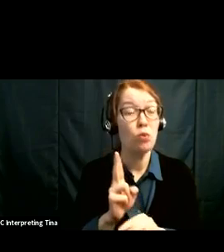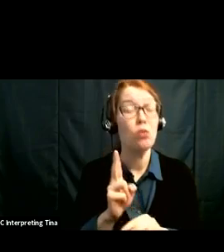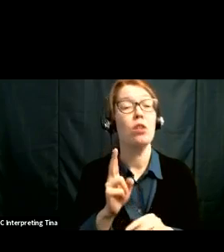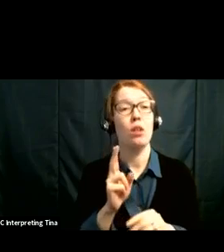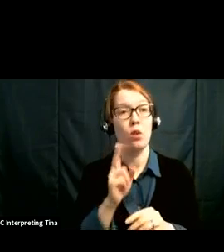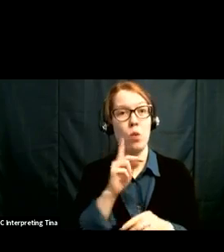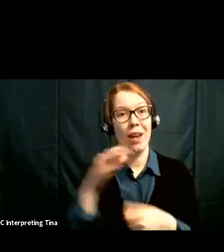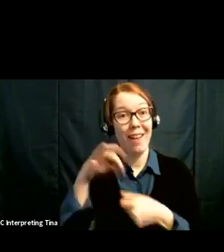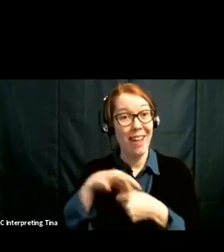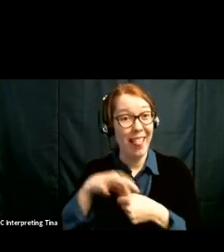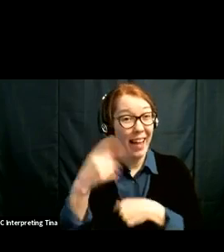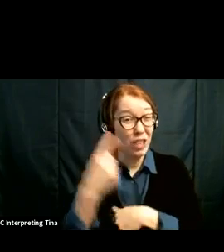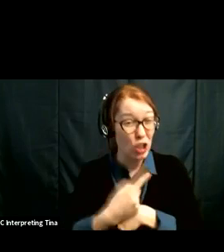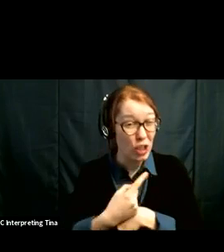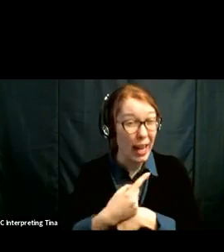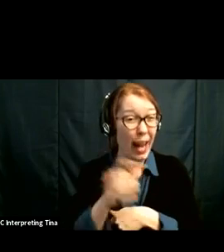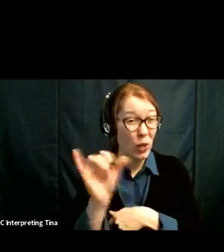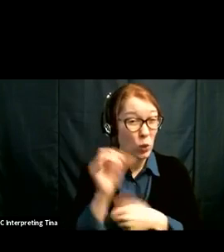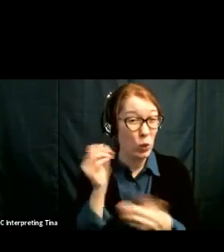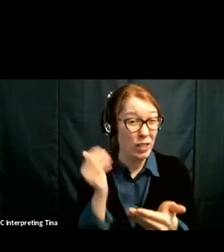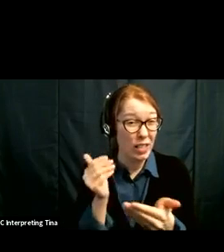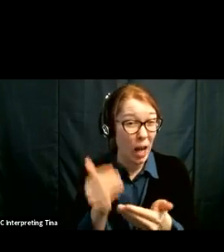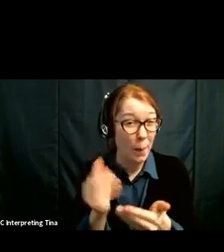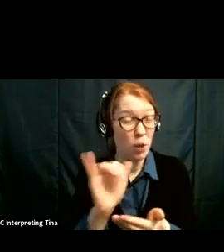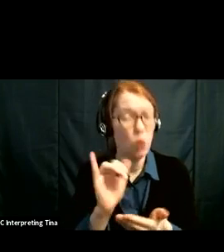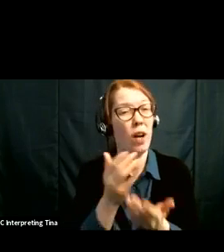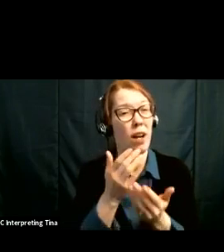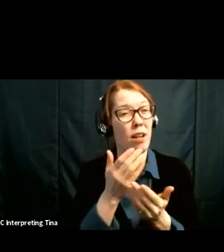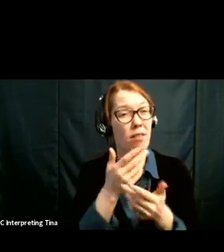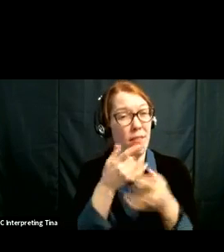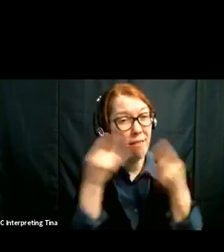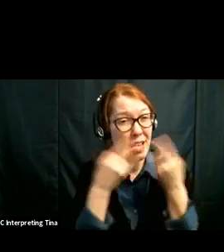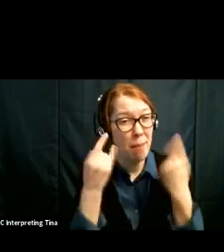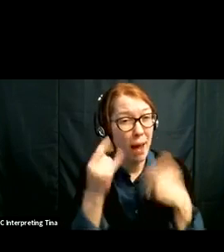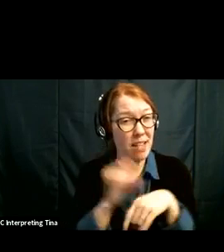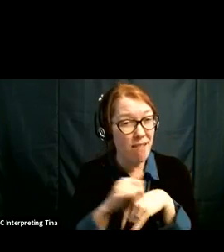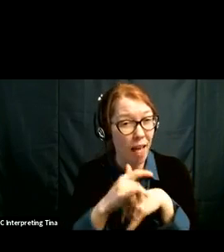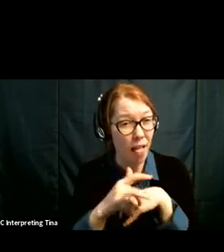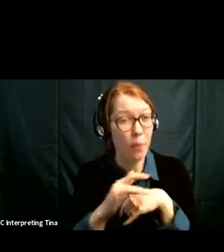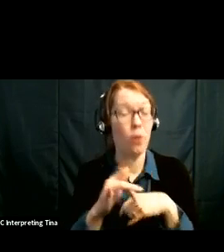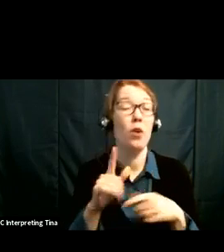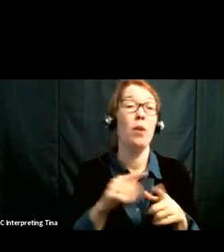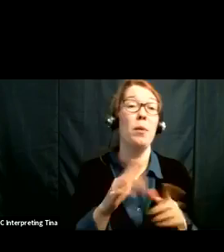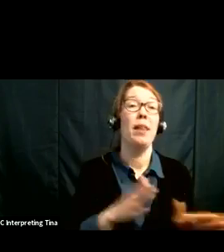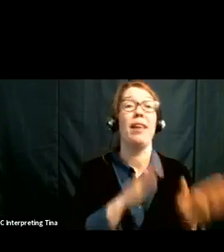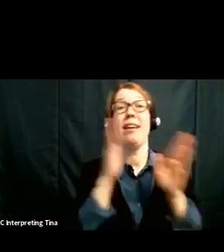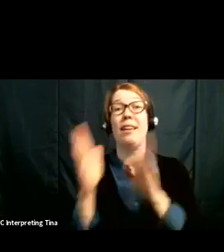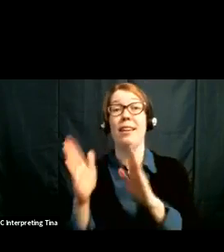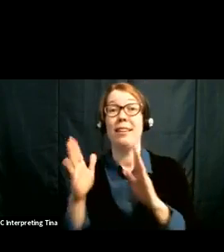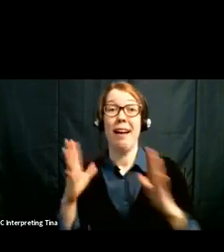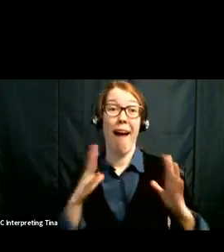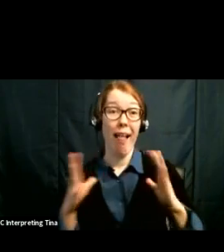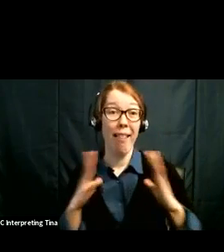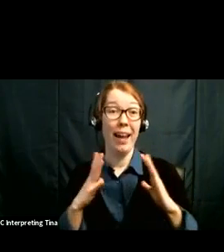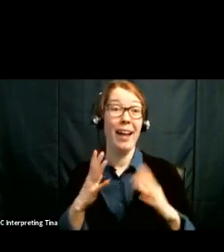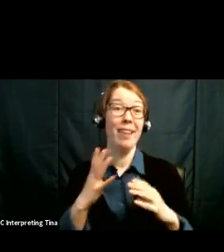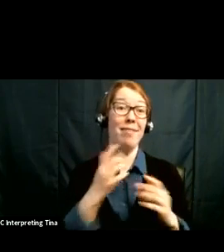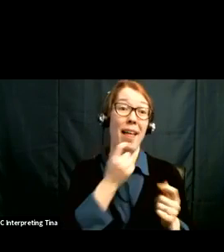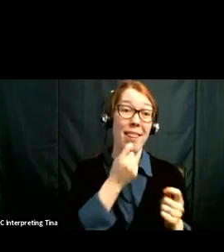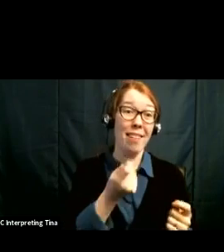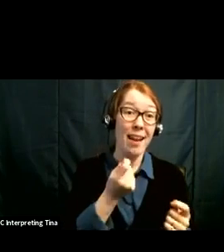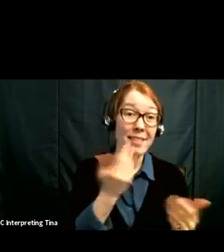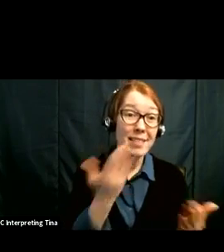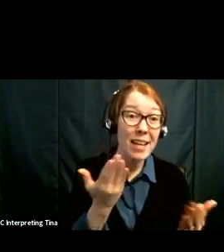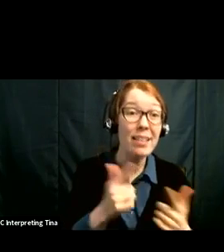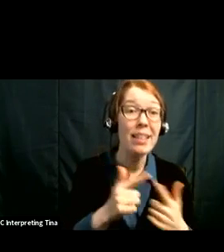to want to have face masks out there. But then, of course, there's, Thanksgiving and Christmas, the holiday season's coming up. So we're going to try to